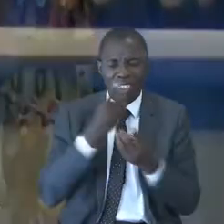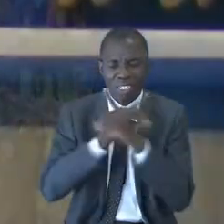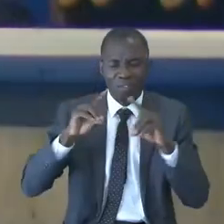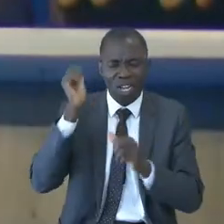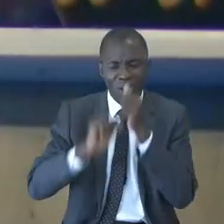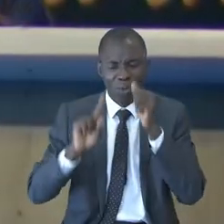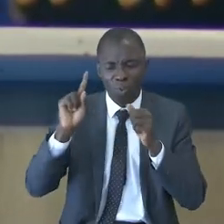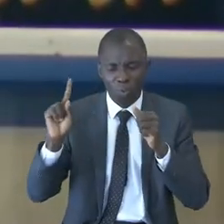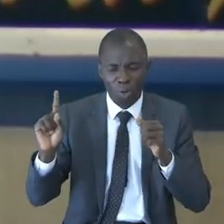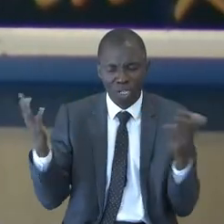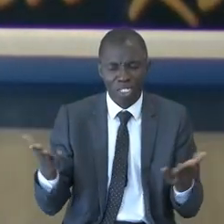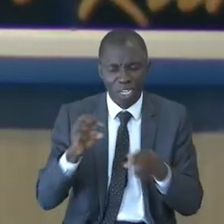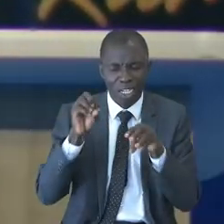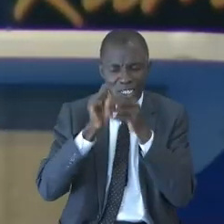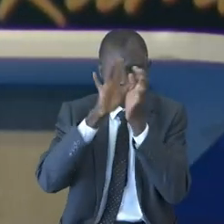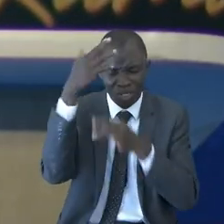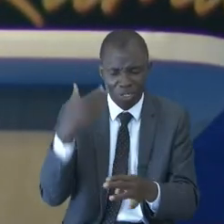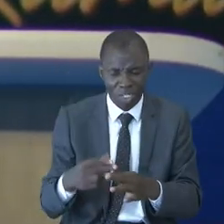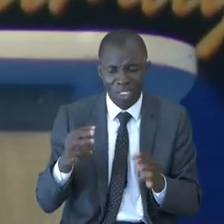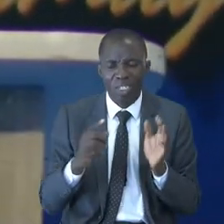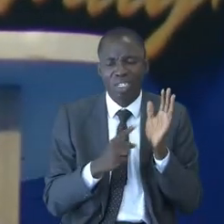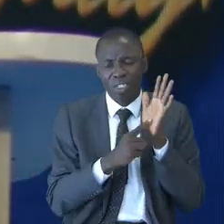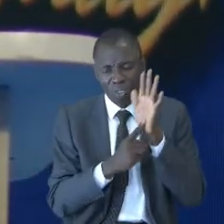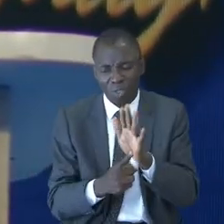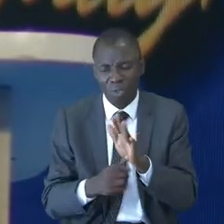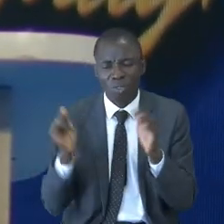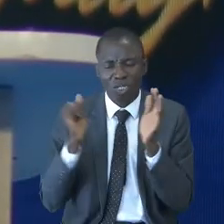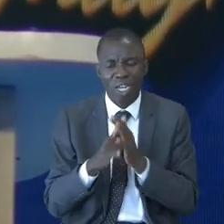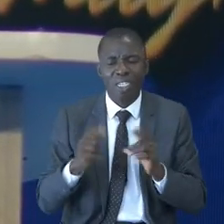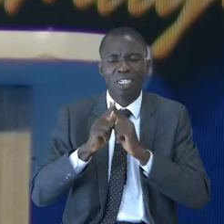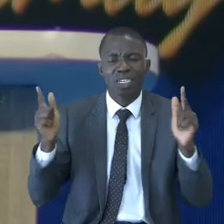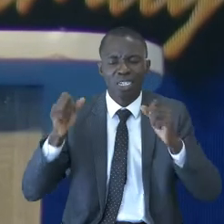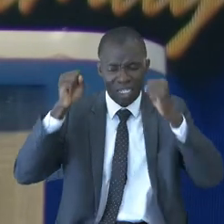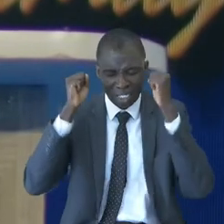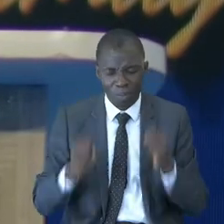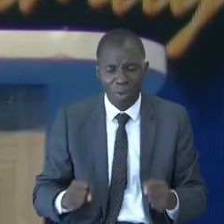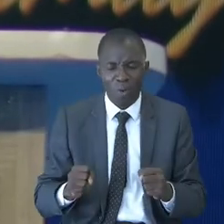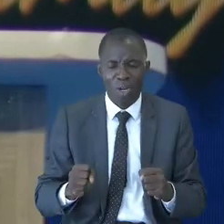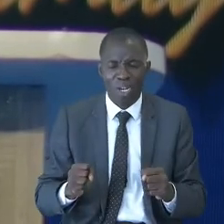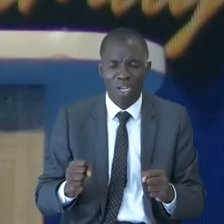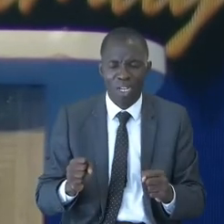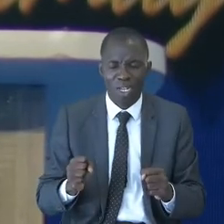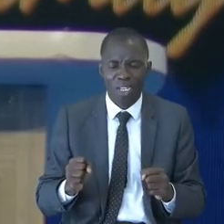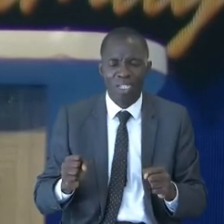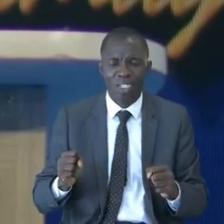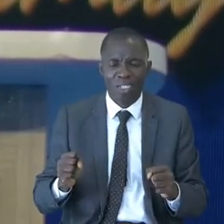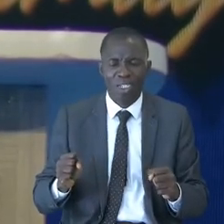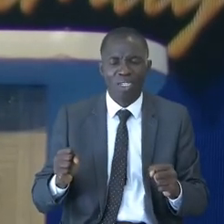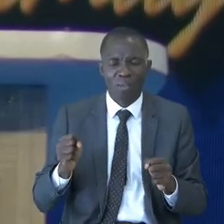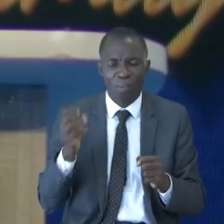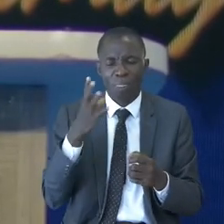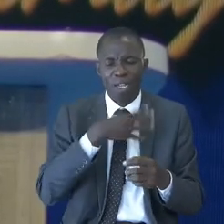now. Manifest that irresistible power, and Lord, heal even